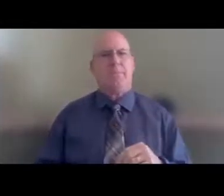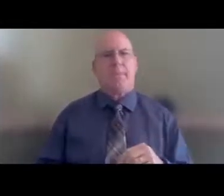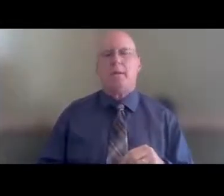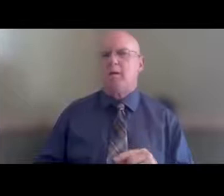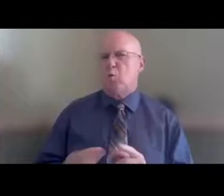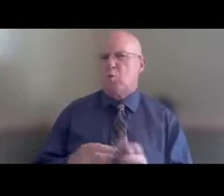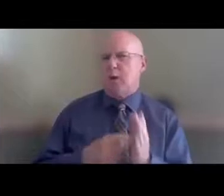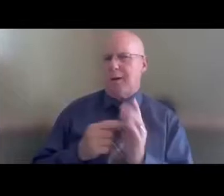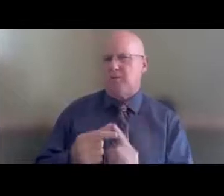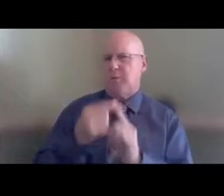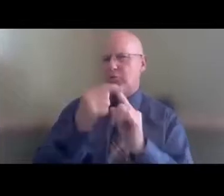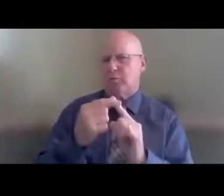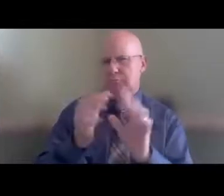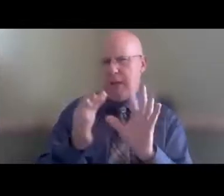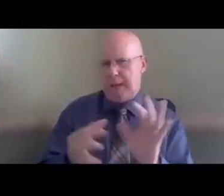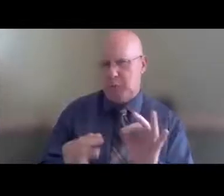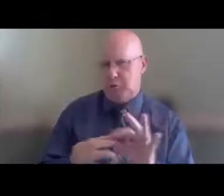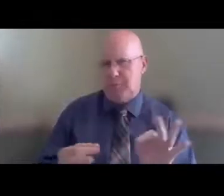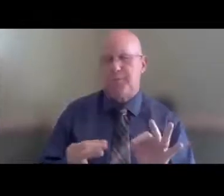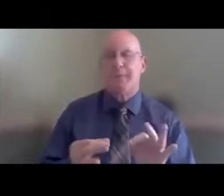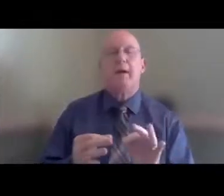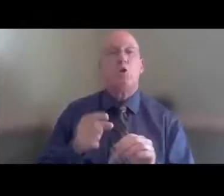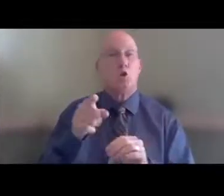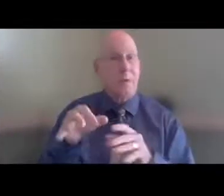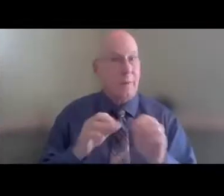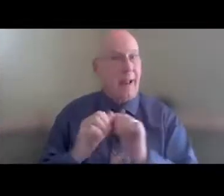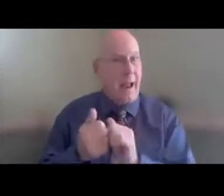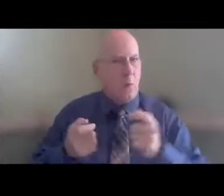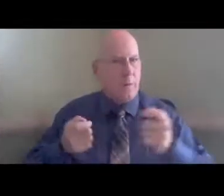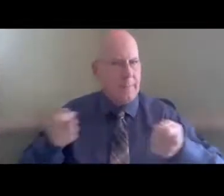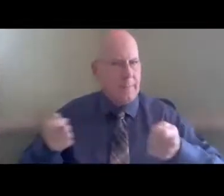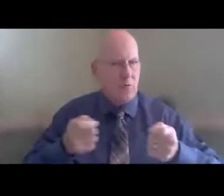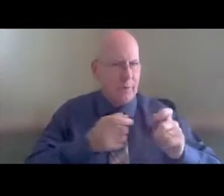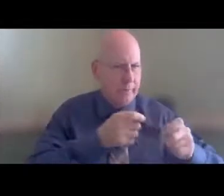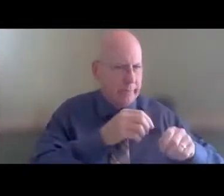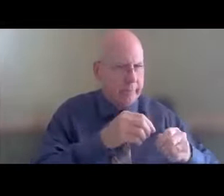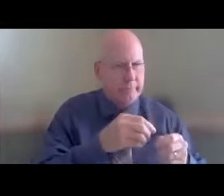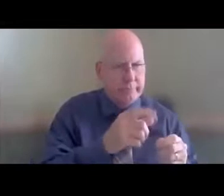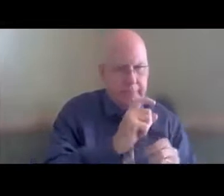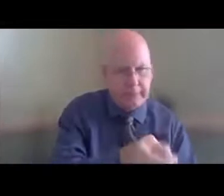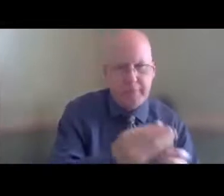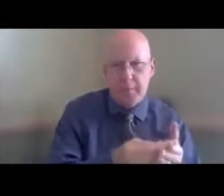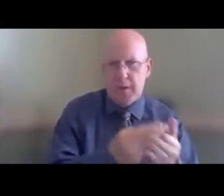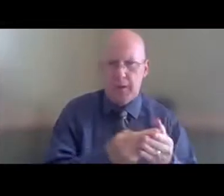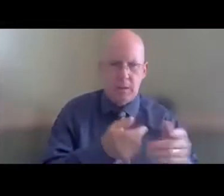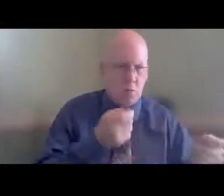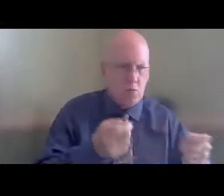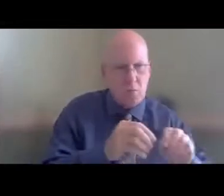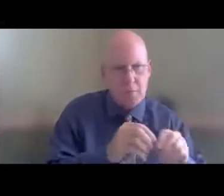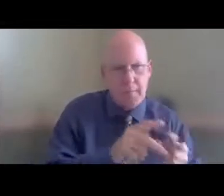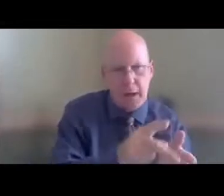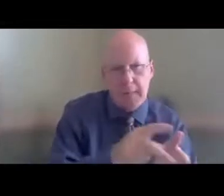document. This is how I want it to be administered and who's going to be in charge of it. So we embed that language within the special need, within a